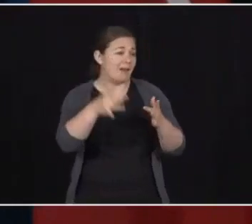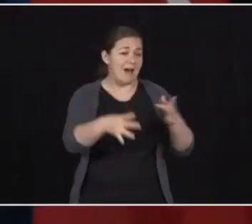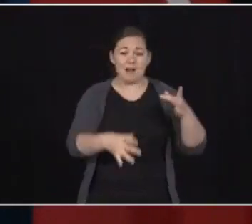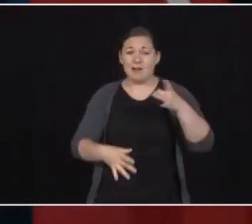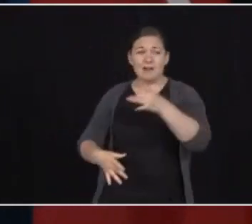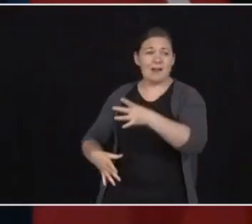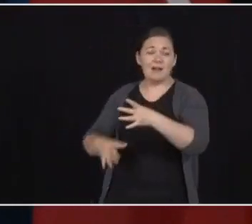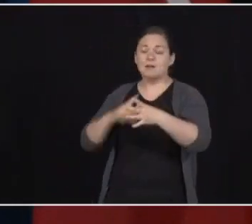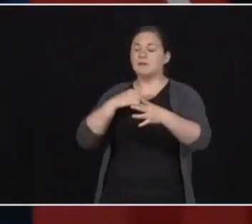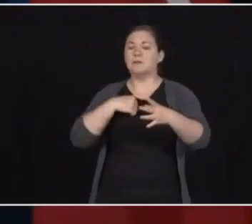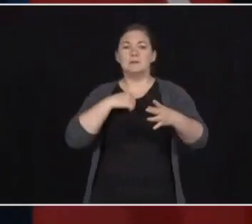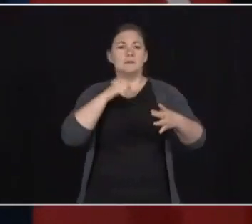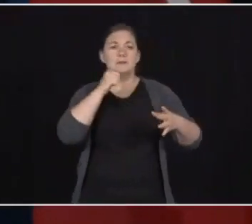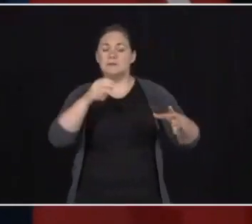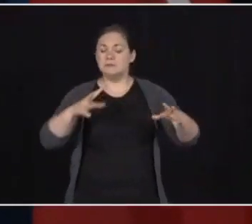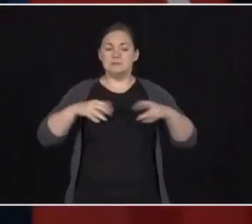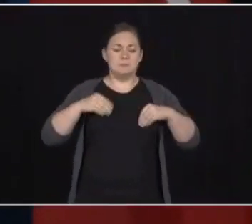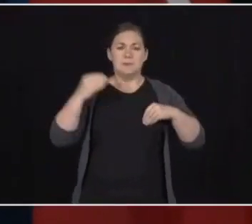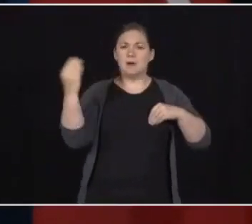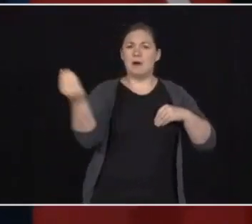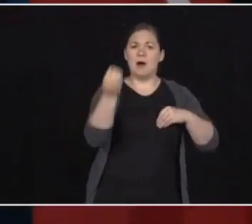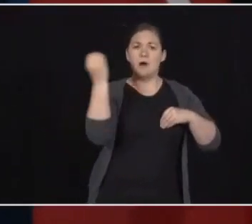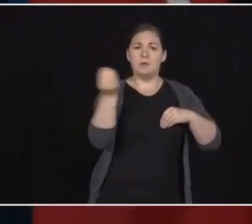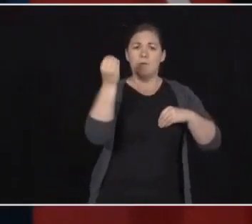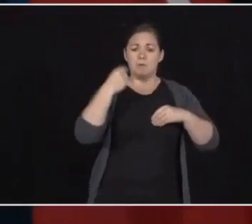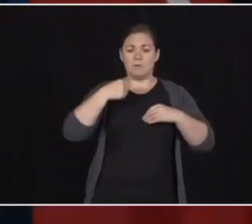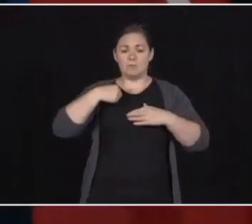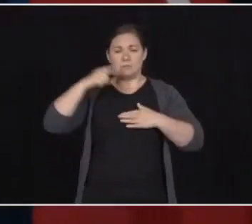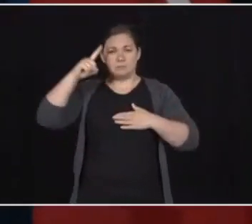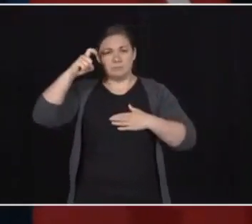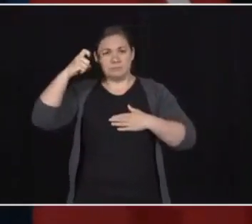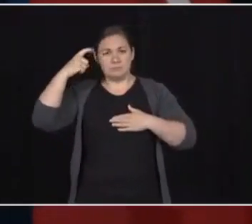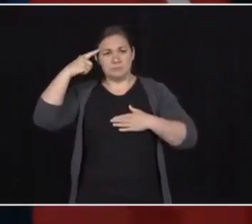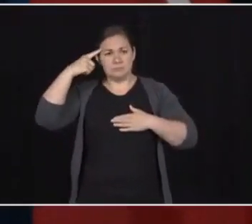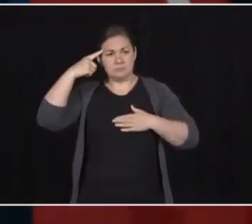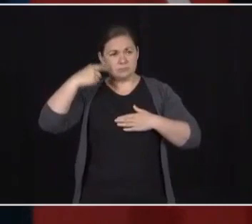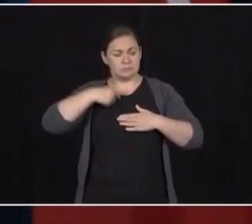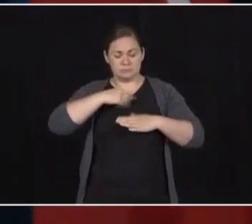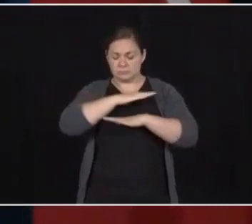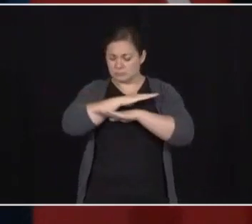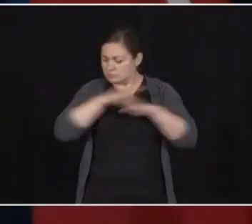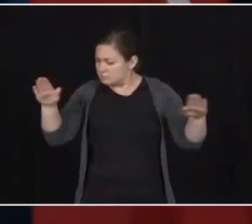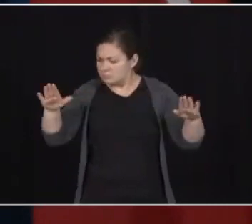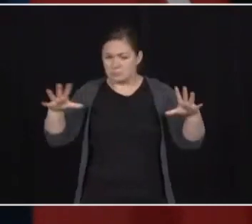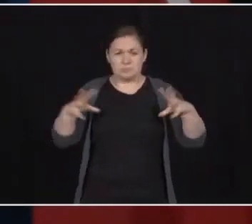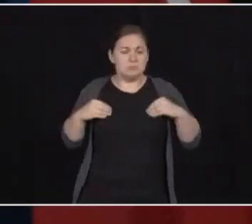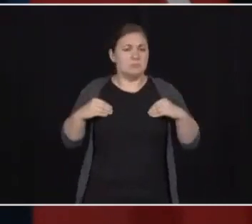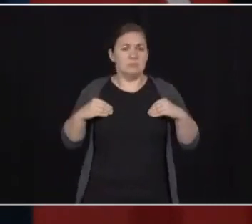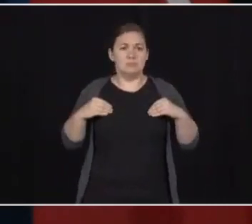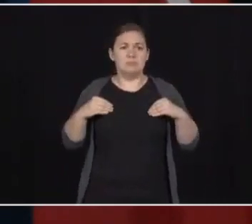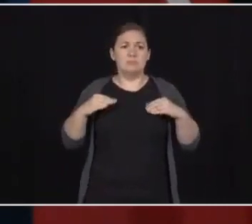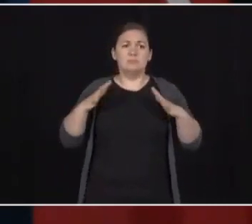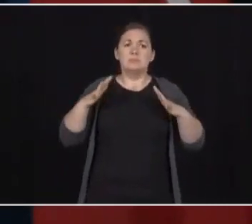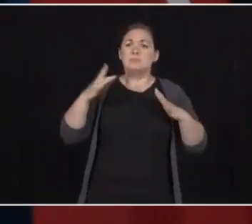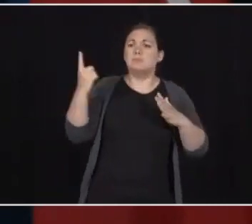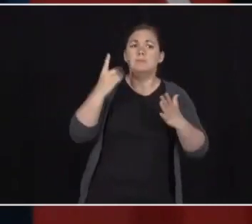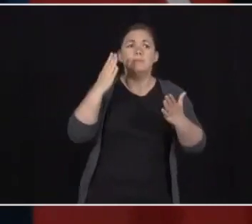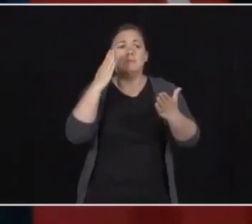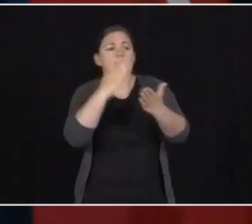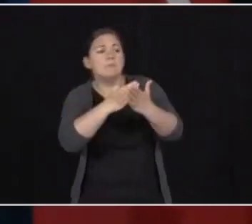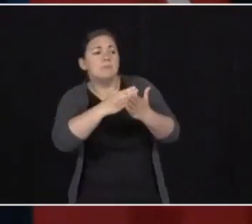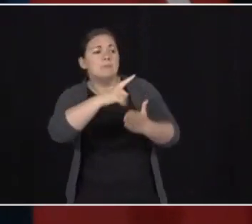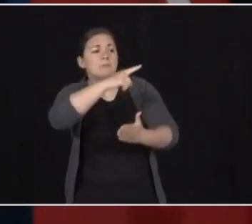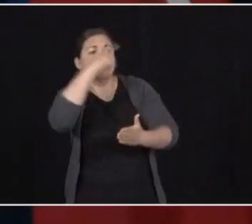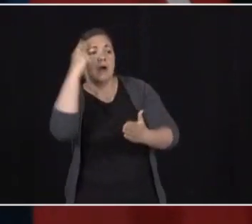absolutely zero, and I repeat, zero tolerance for anyone targeting the Black community or any